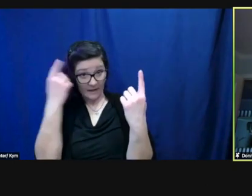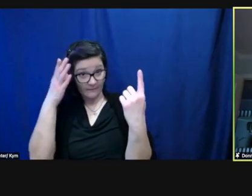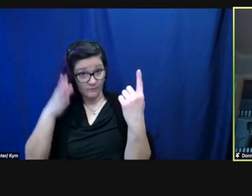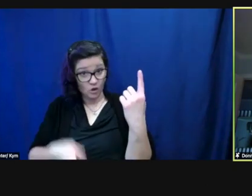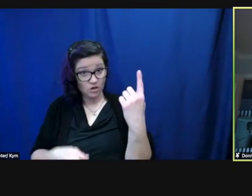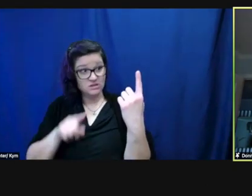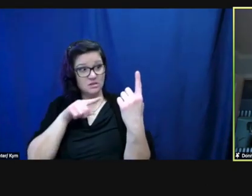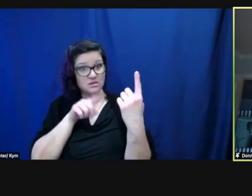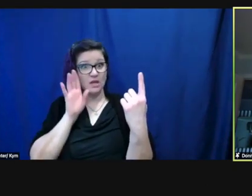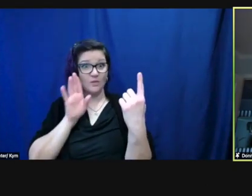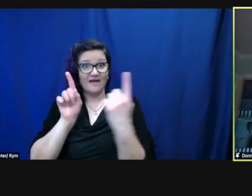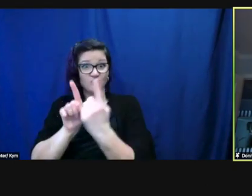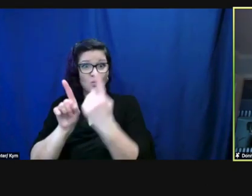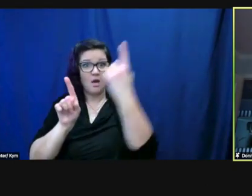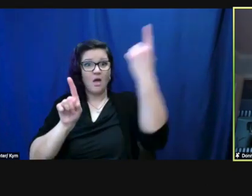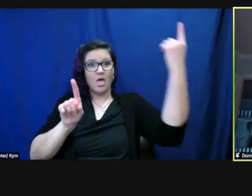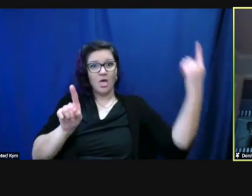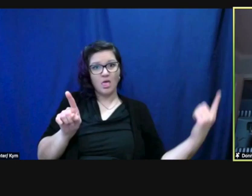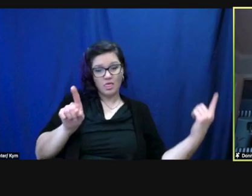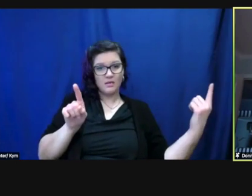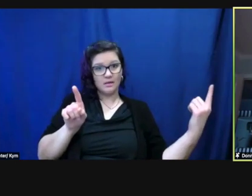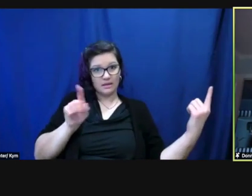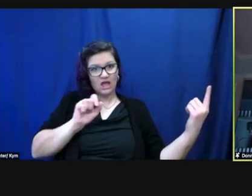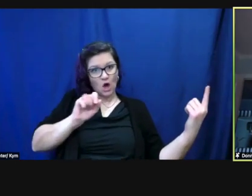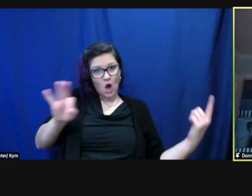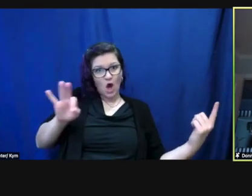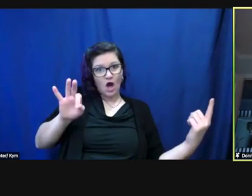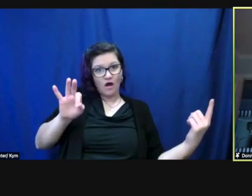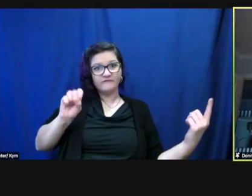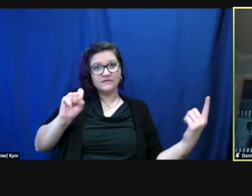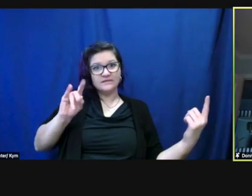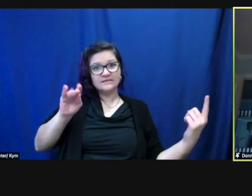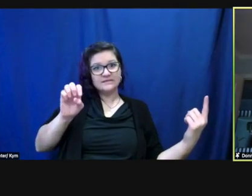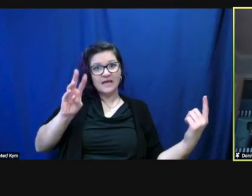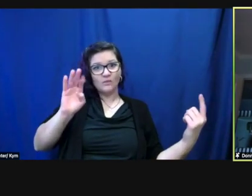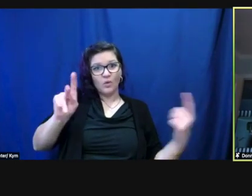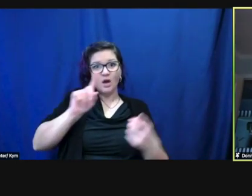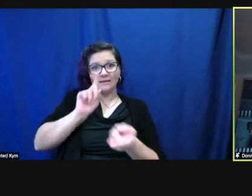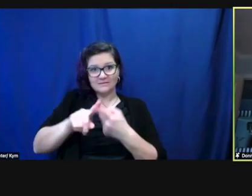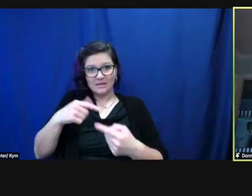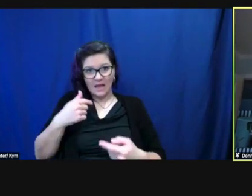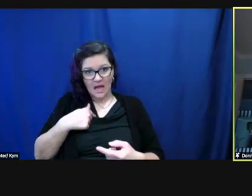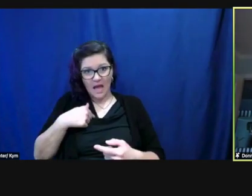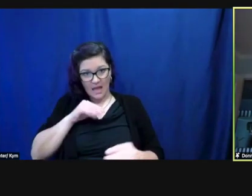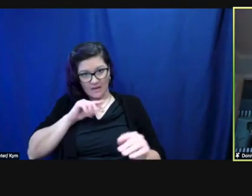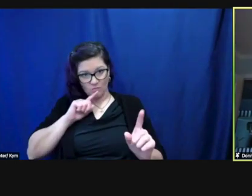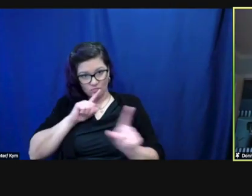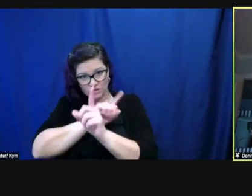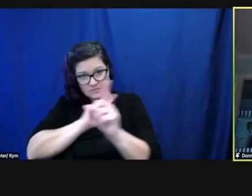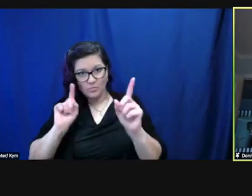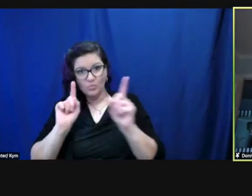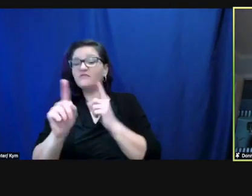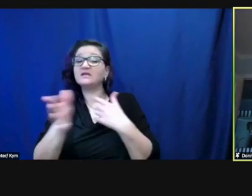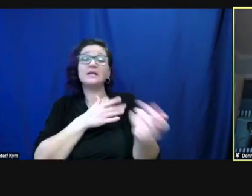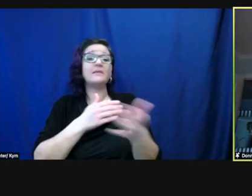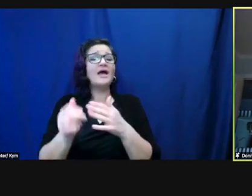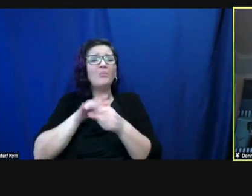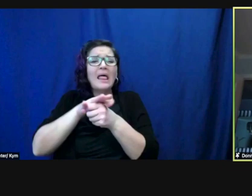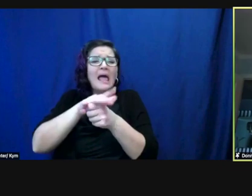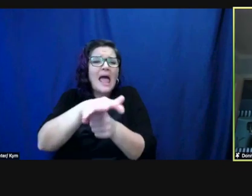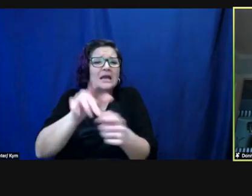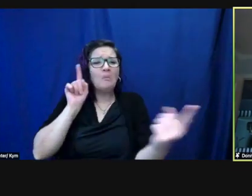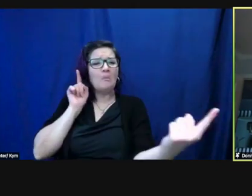would have to step off the sidewalk until I went by. It didn't matter if there was plenty of room on the sidewalk or